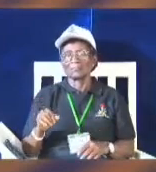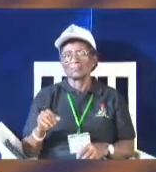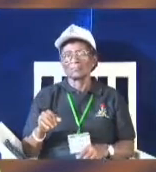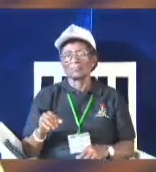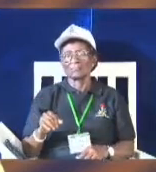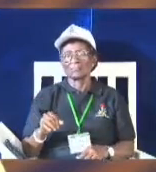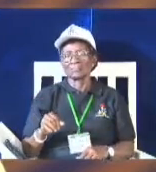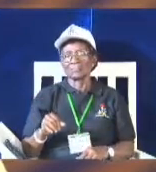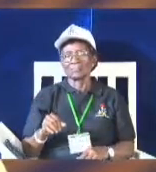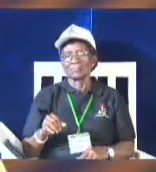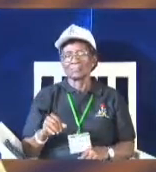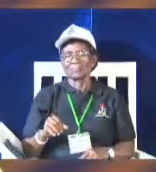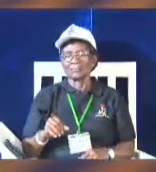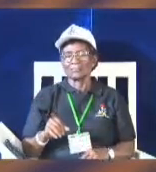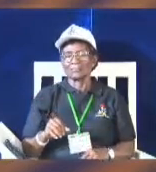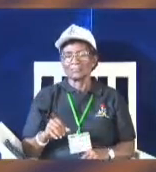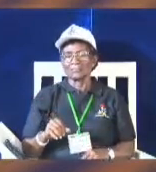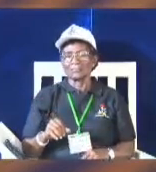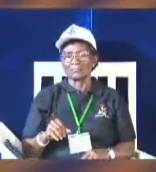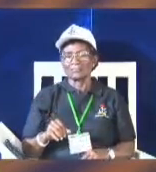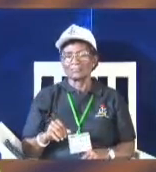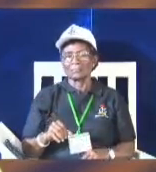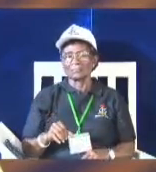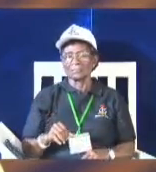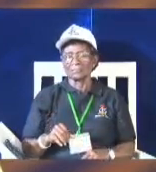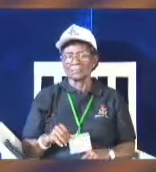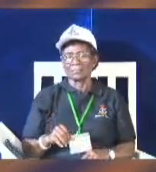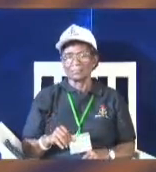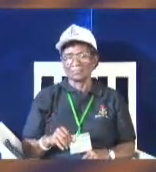You're upstairs, the devil is downstairs.